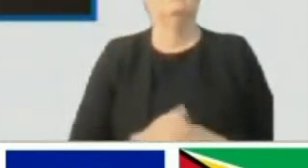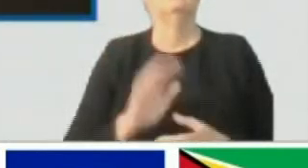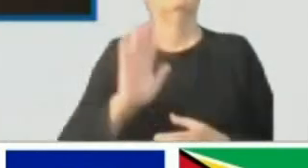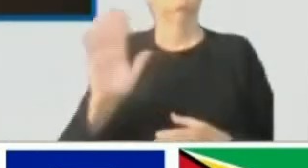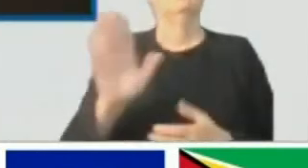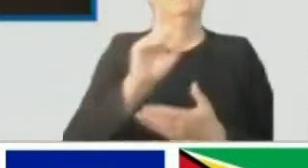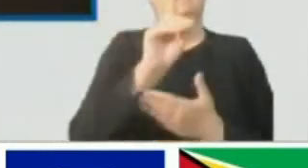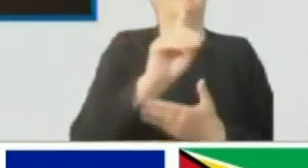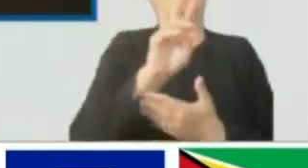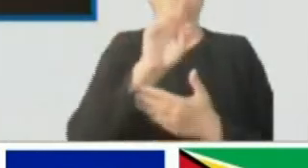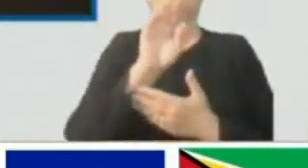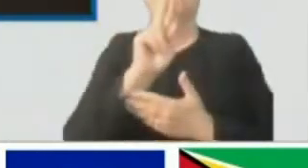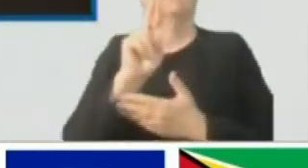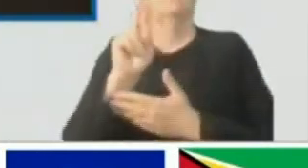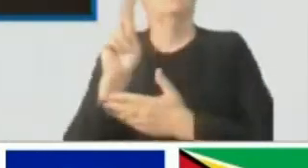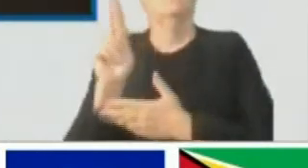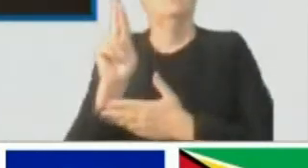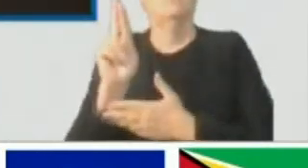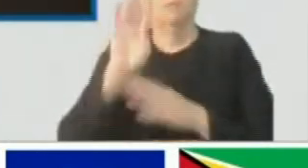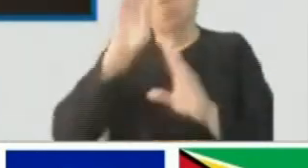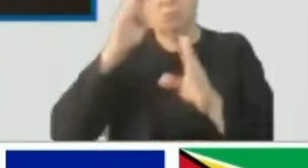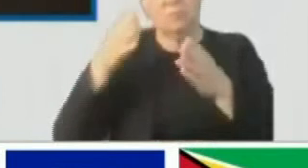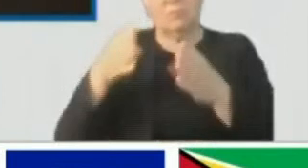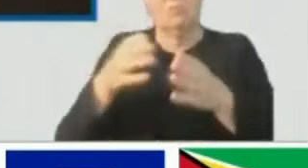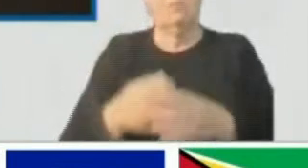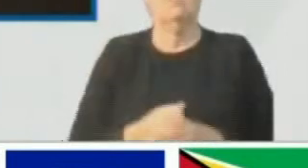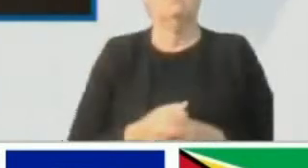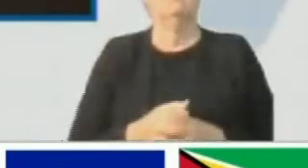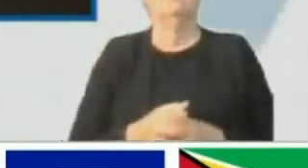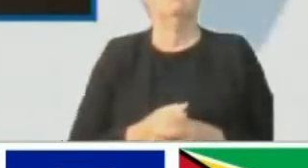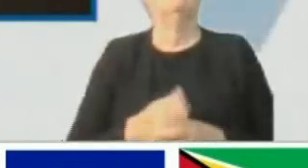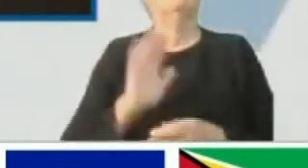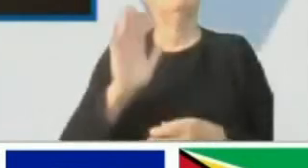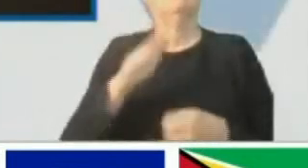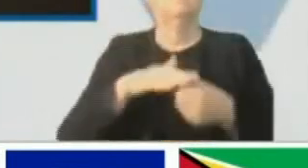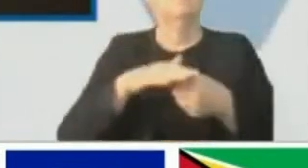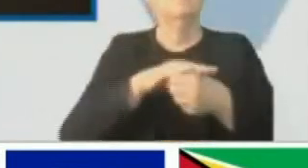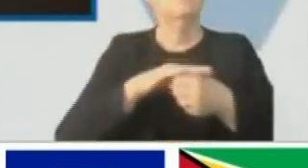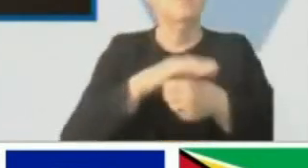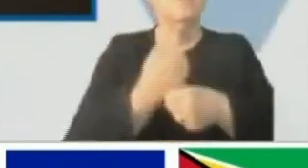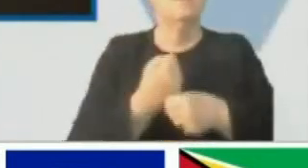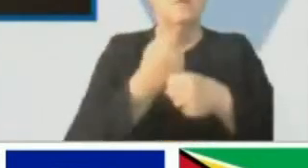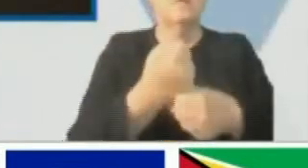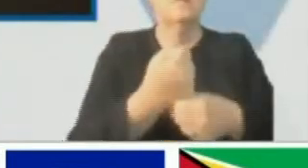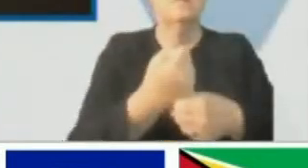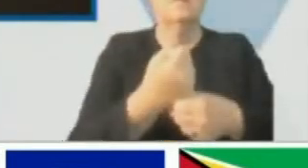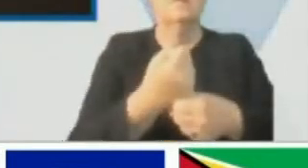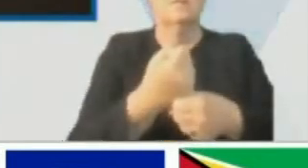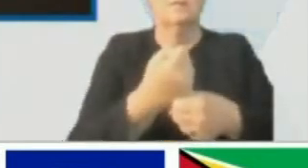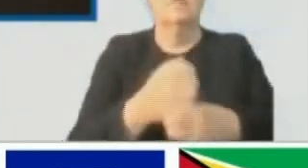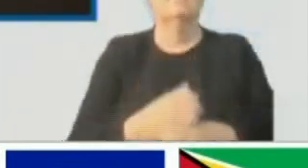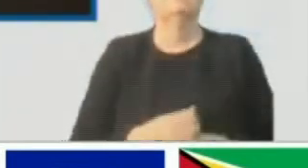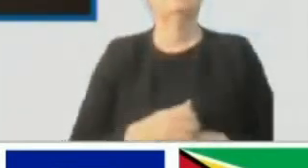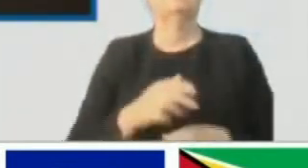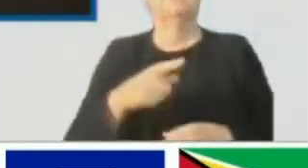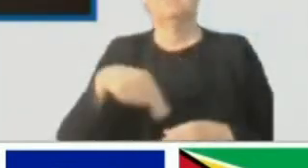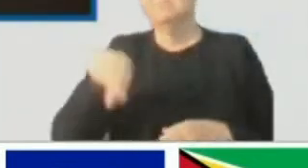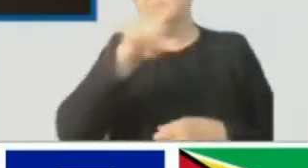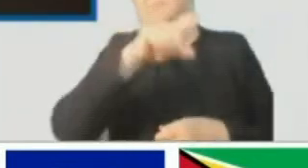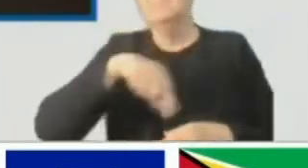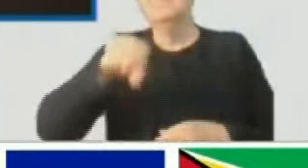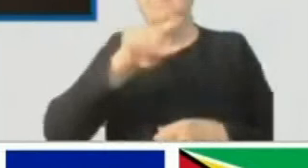local representatives of the UND in Jamaica, mayors, CEOs,